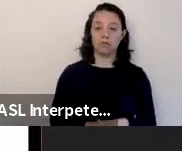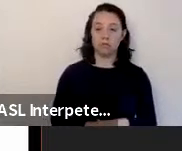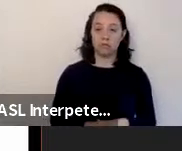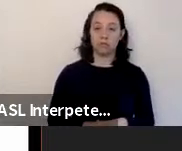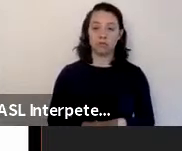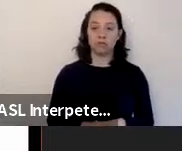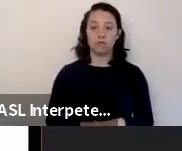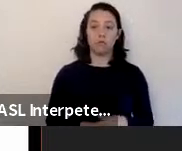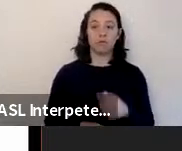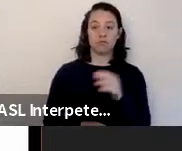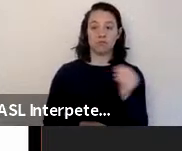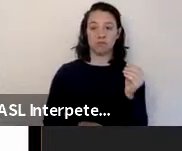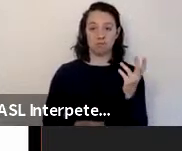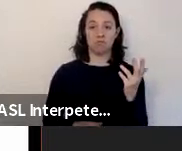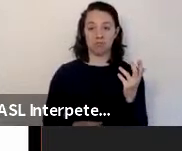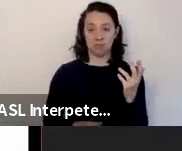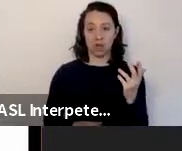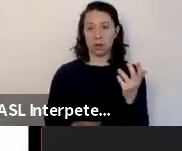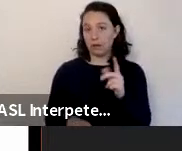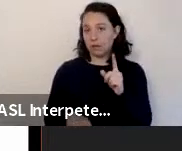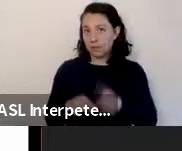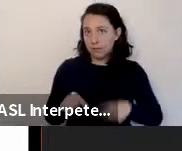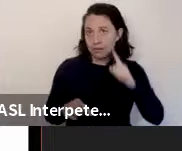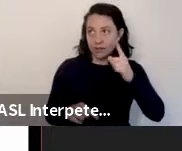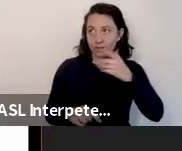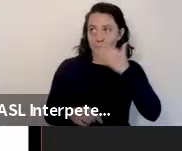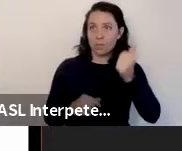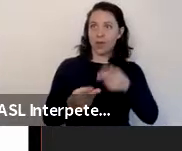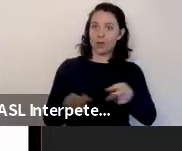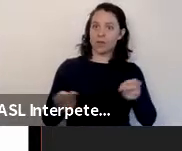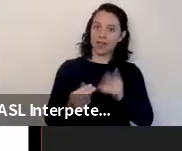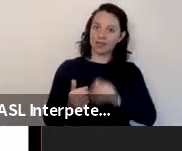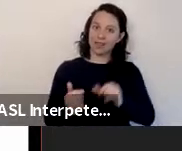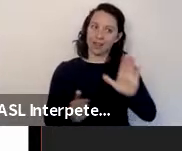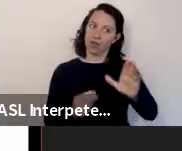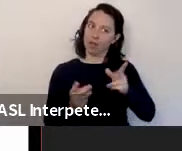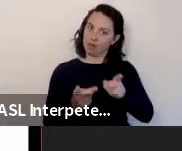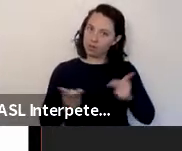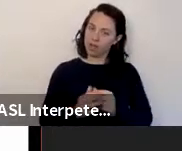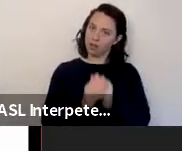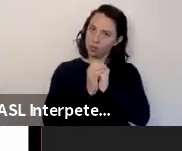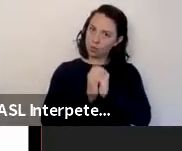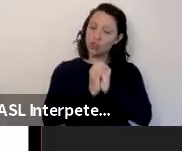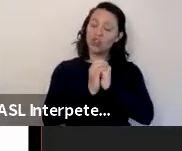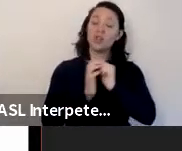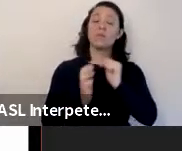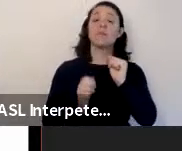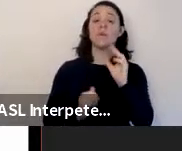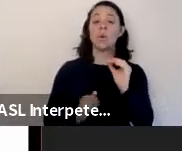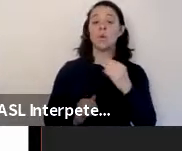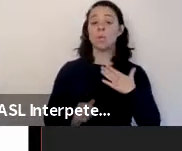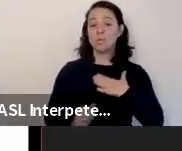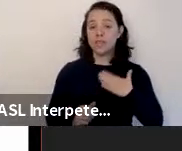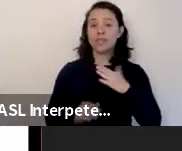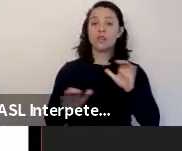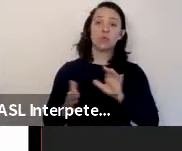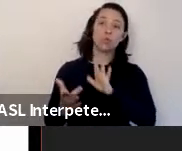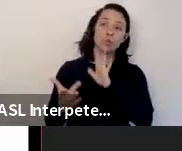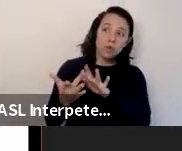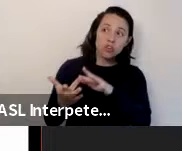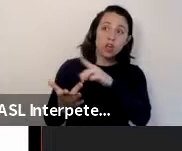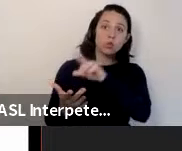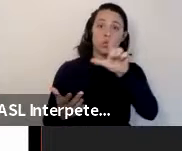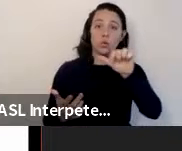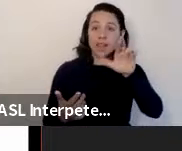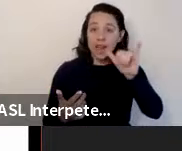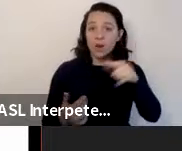better place than in their house of worship. So with that being said, please do reach out to Larry on this, for